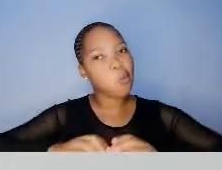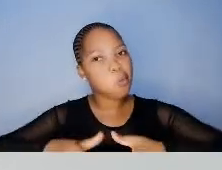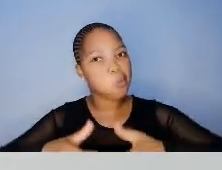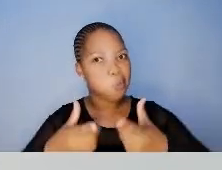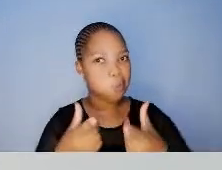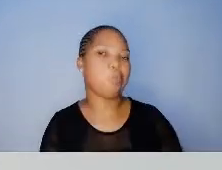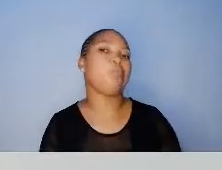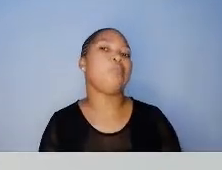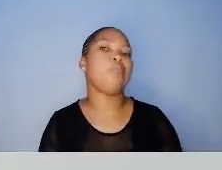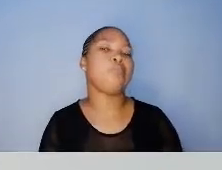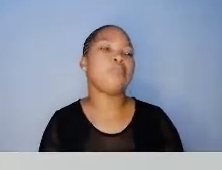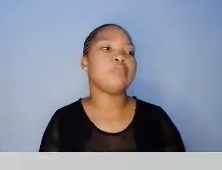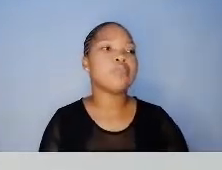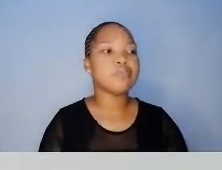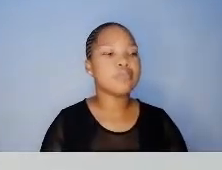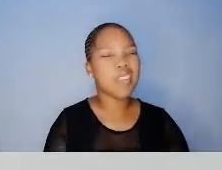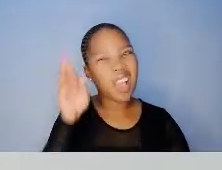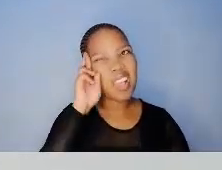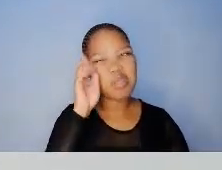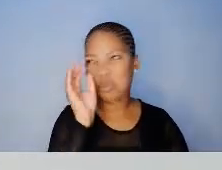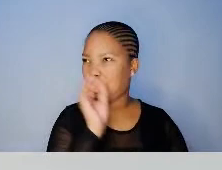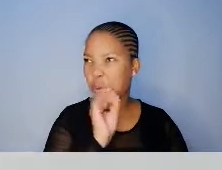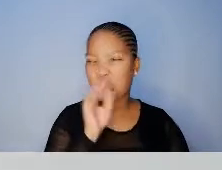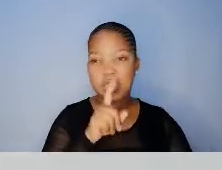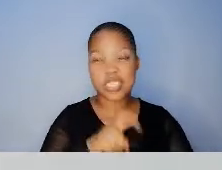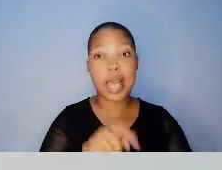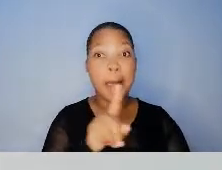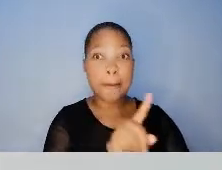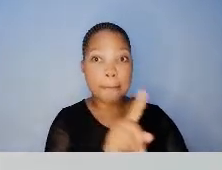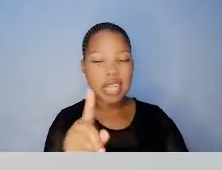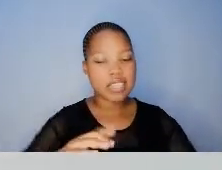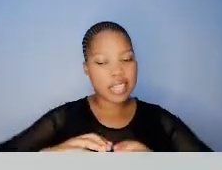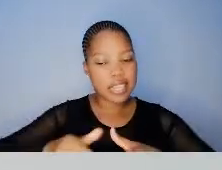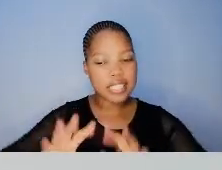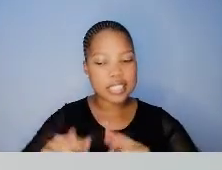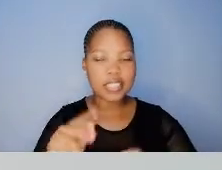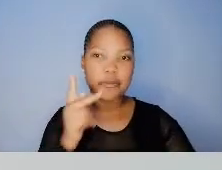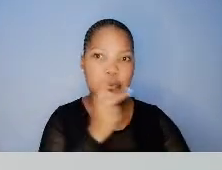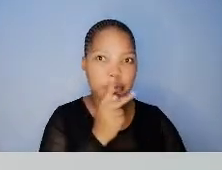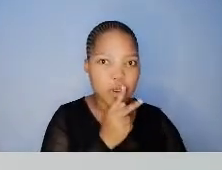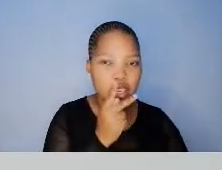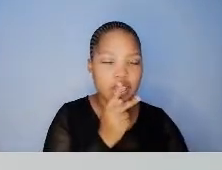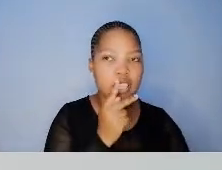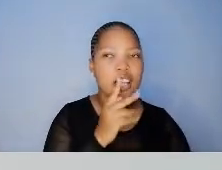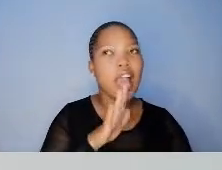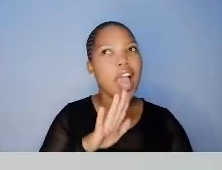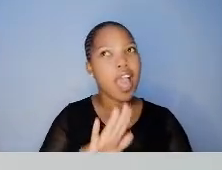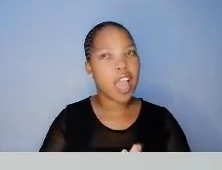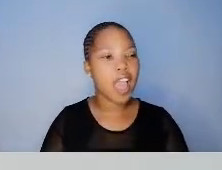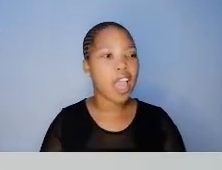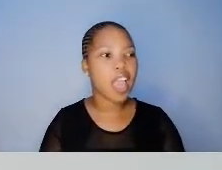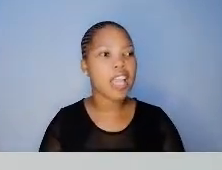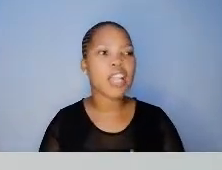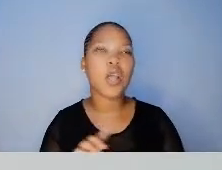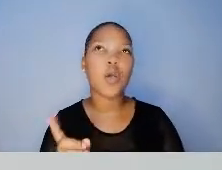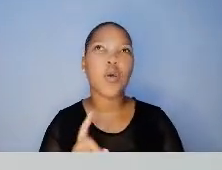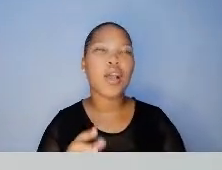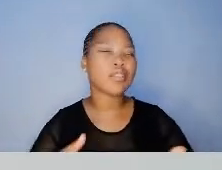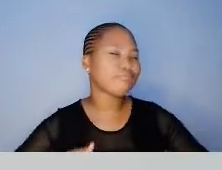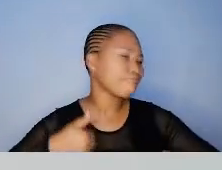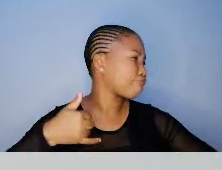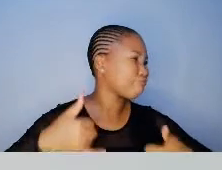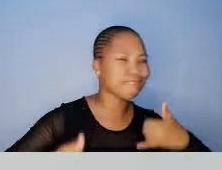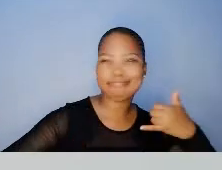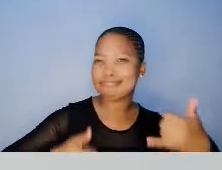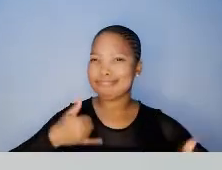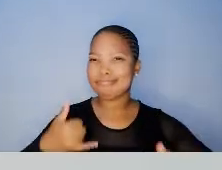classes, I can't remember the time, but we had classes on Fridays, and then they were so enjoyable,